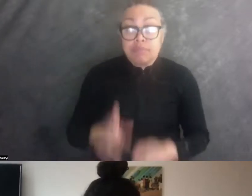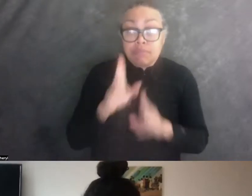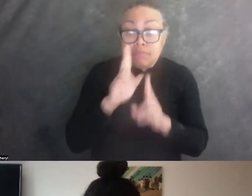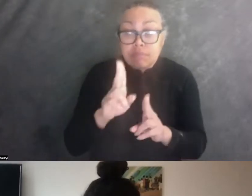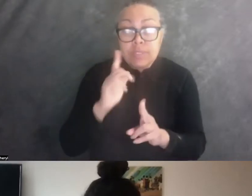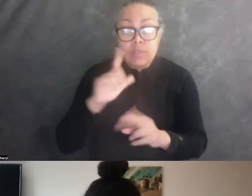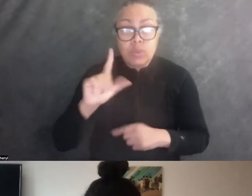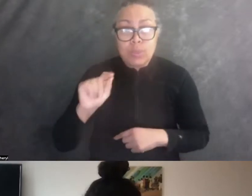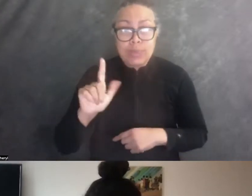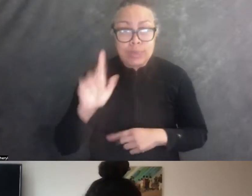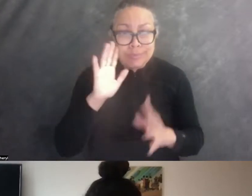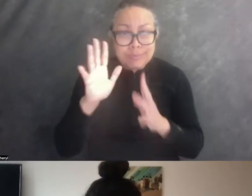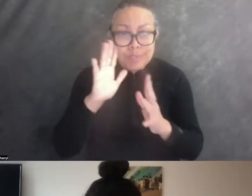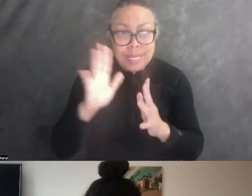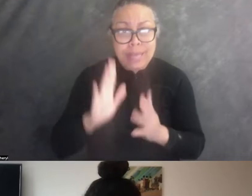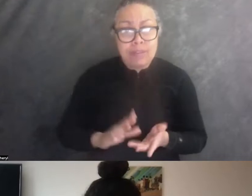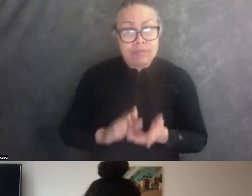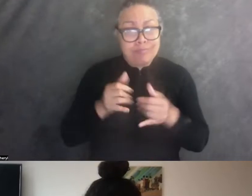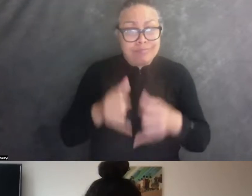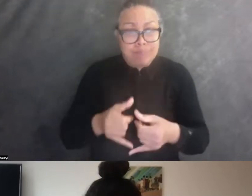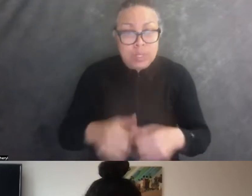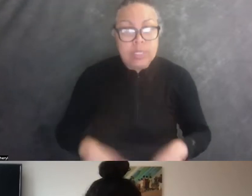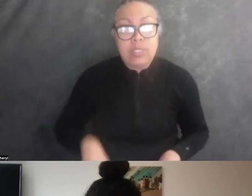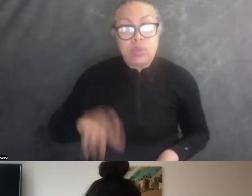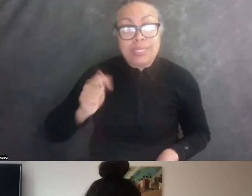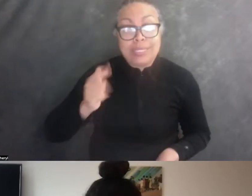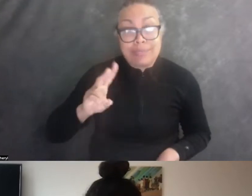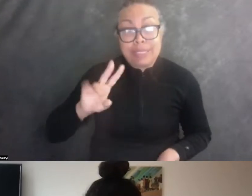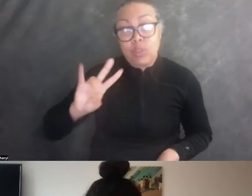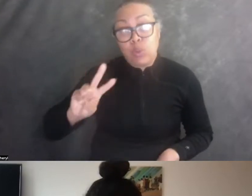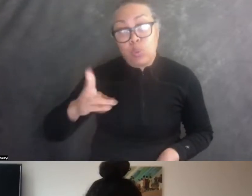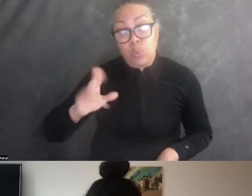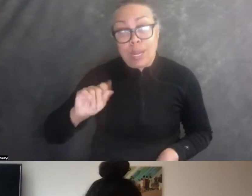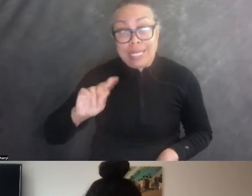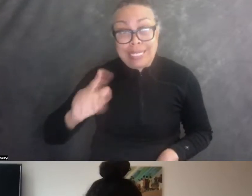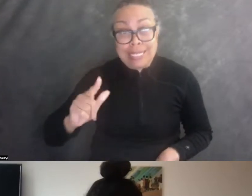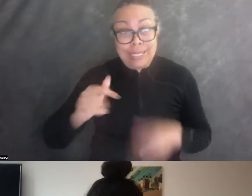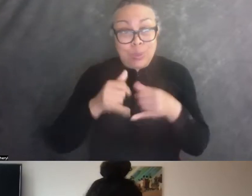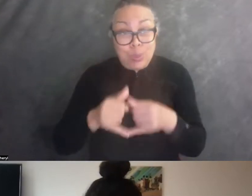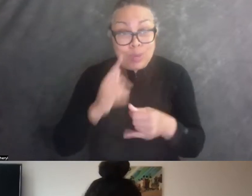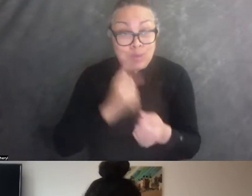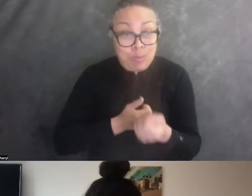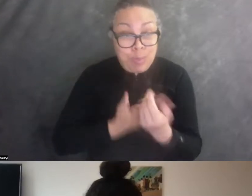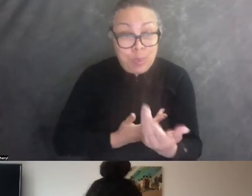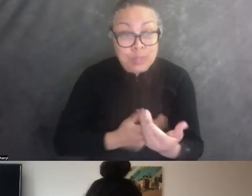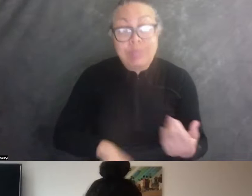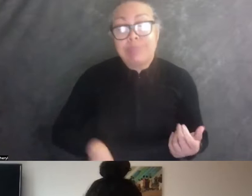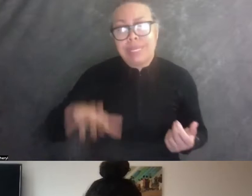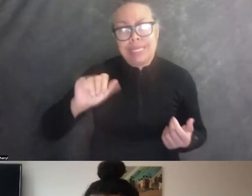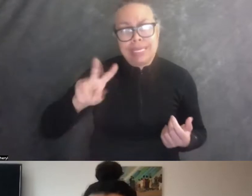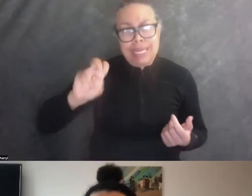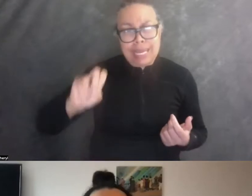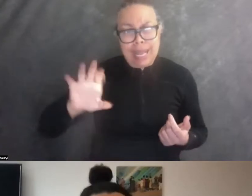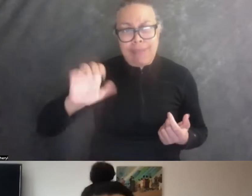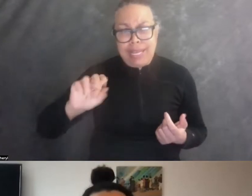Capital Award, a 2017 Whiting Award in Poetry, I'm going to mispronounce this, Cave Canem Foundation